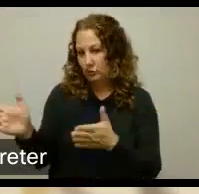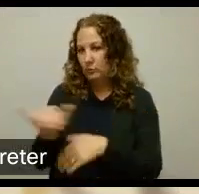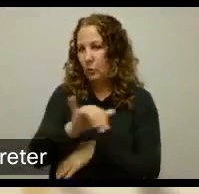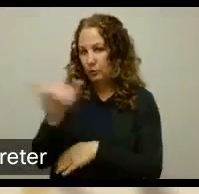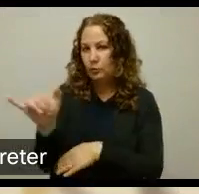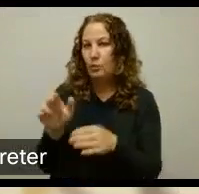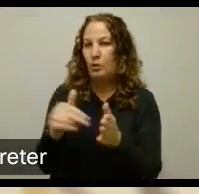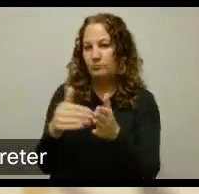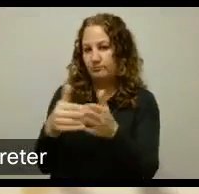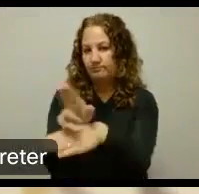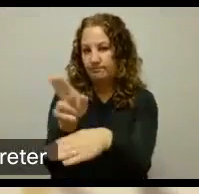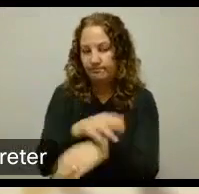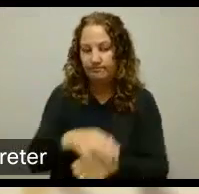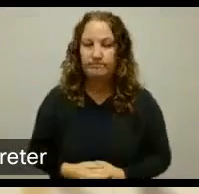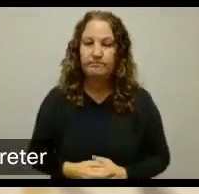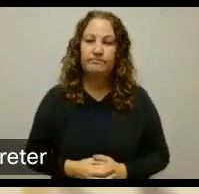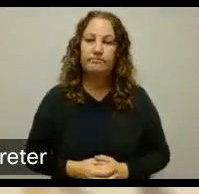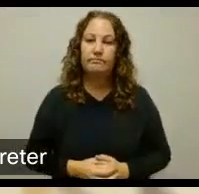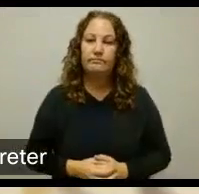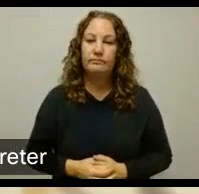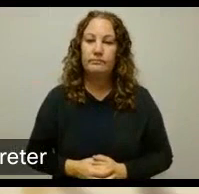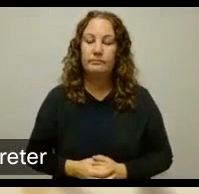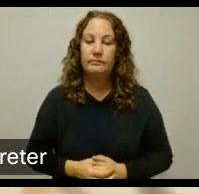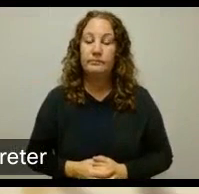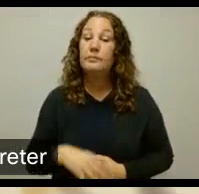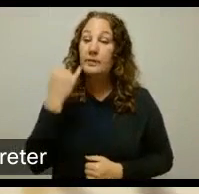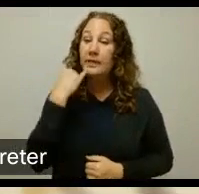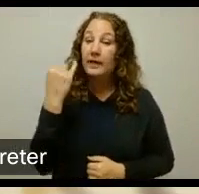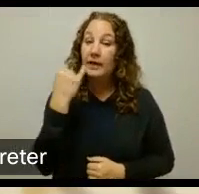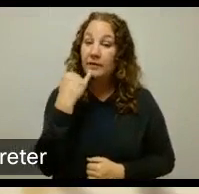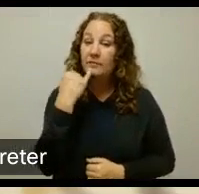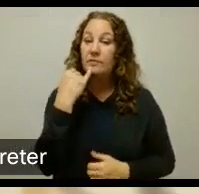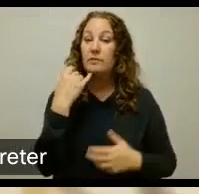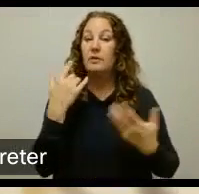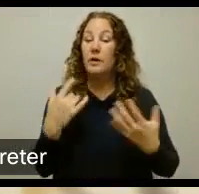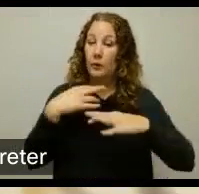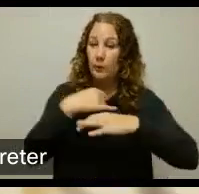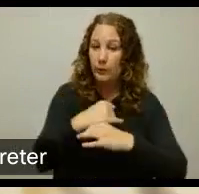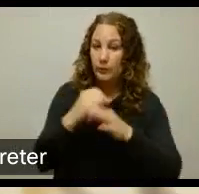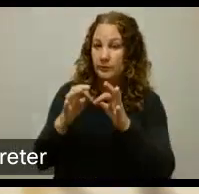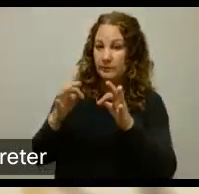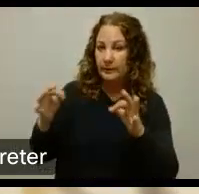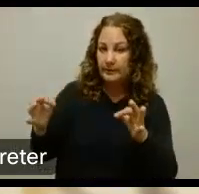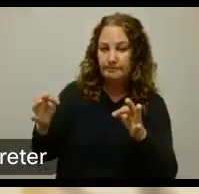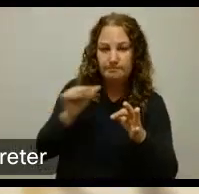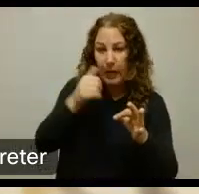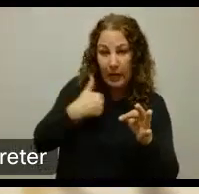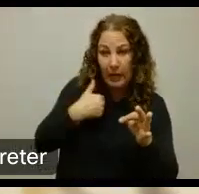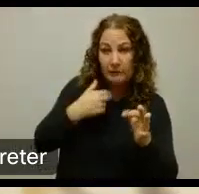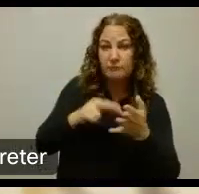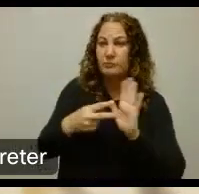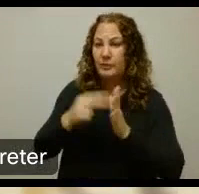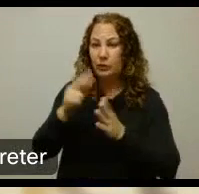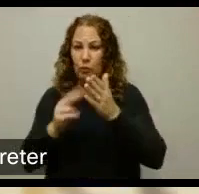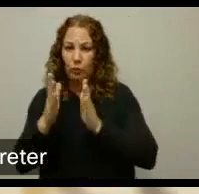often used. If you don't put in a concluding sentence, the reader may be confused if you